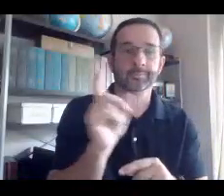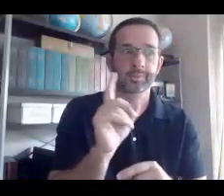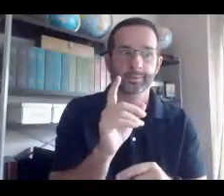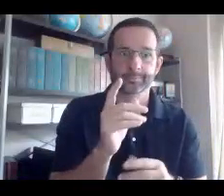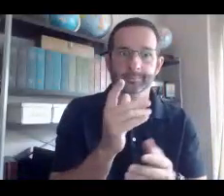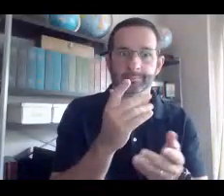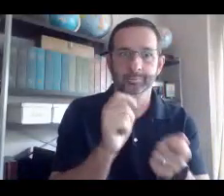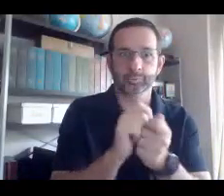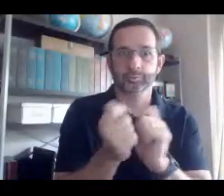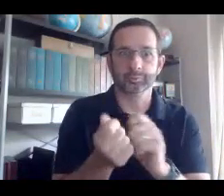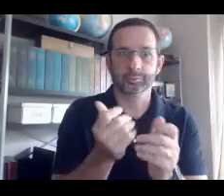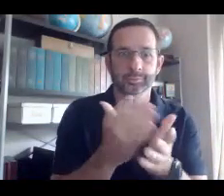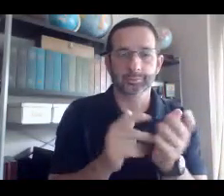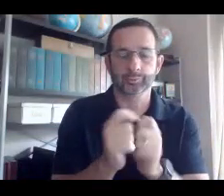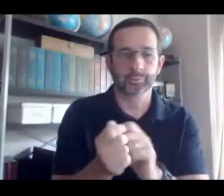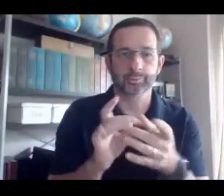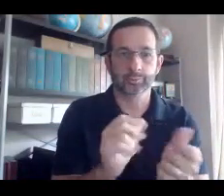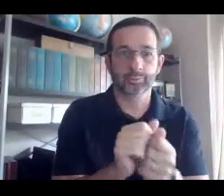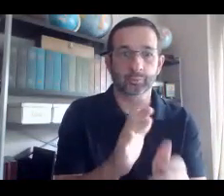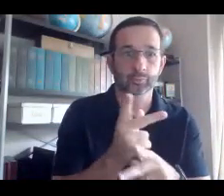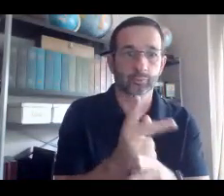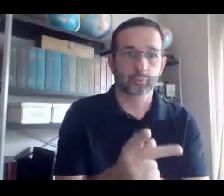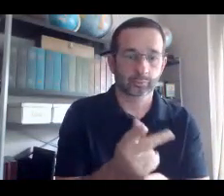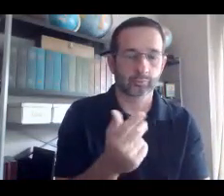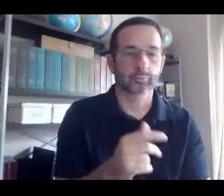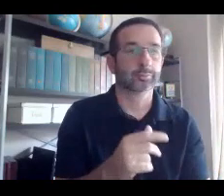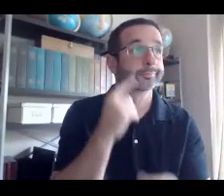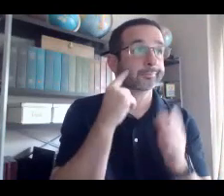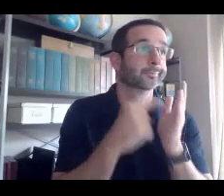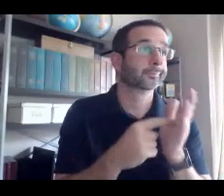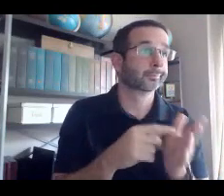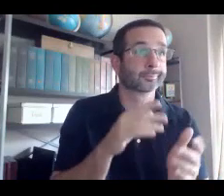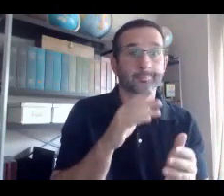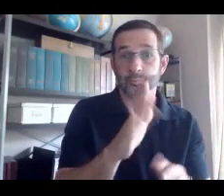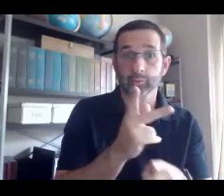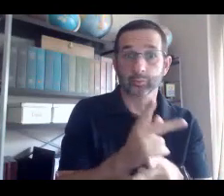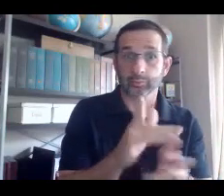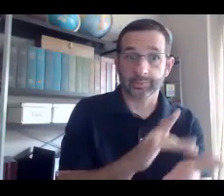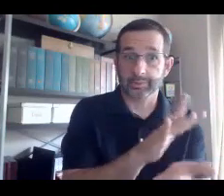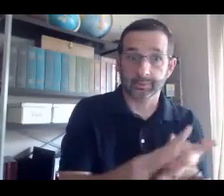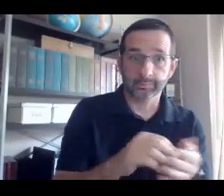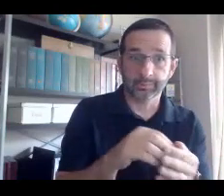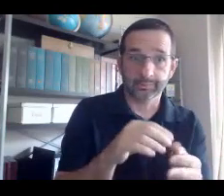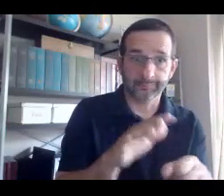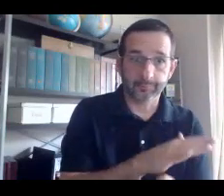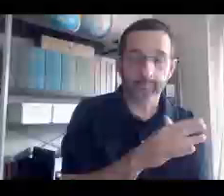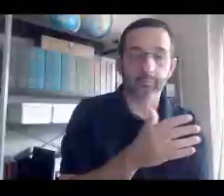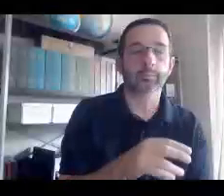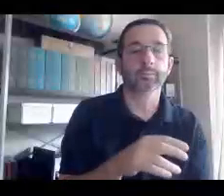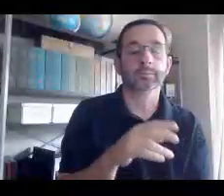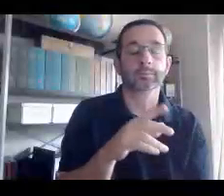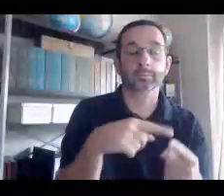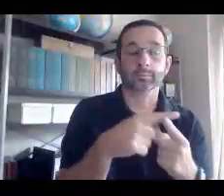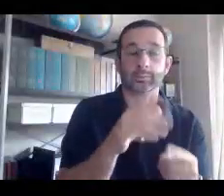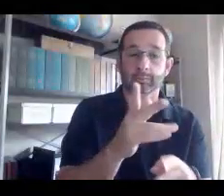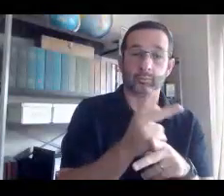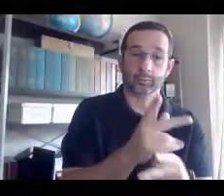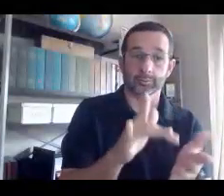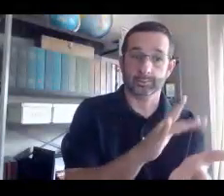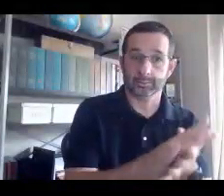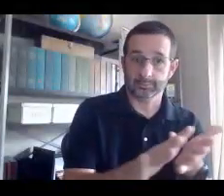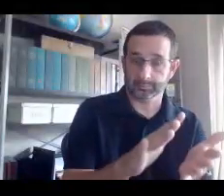Okay. Now in situations where there is a change of loan, your loan may be paid